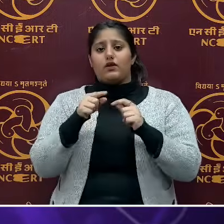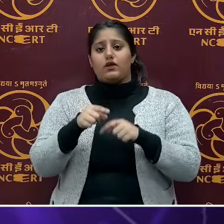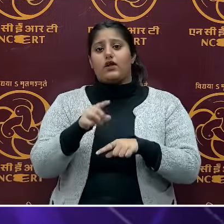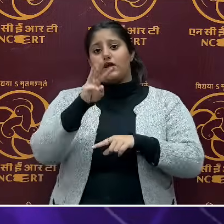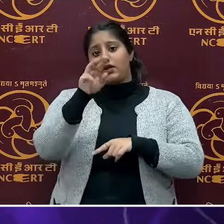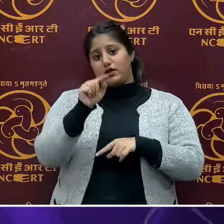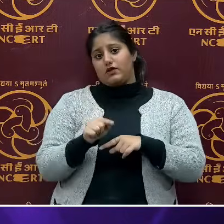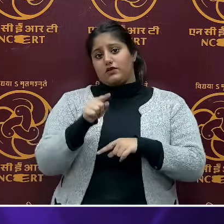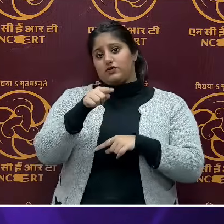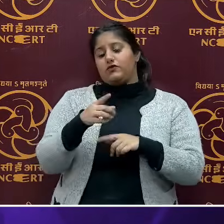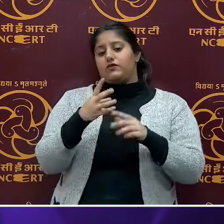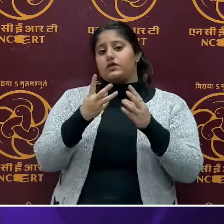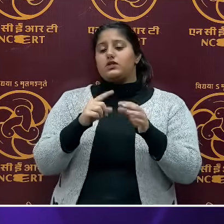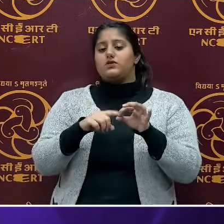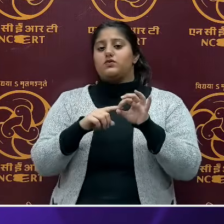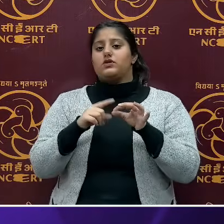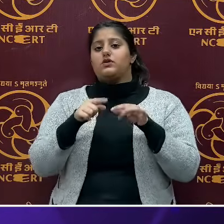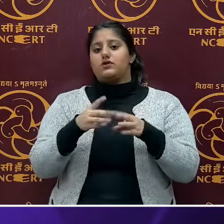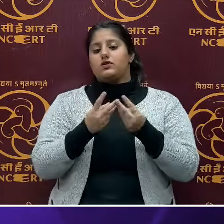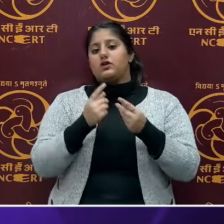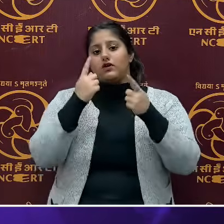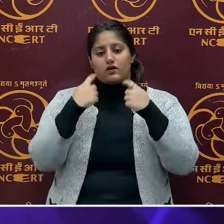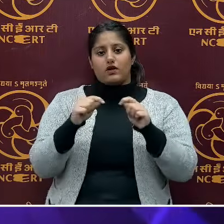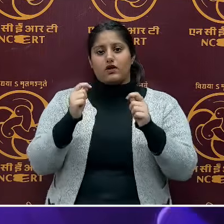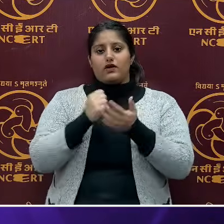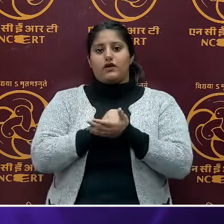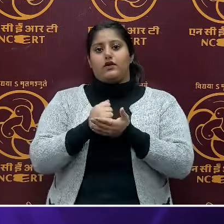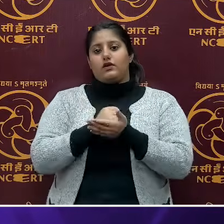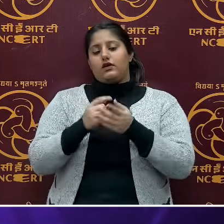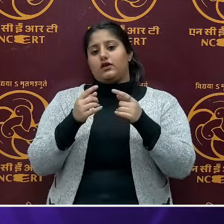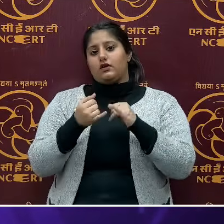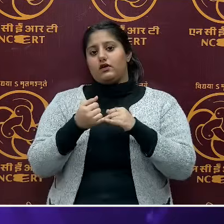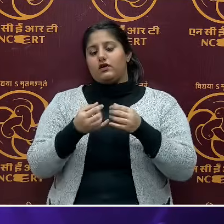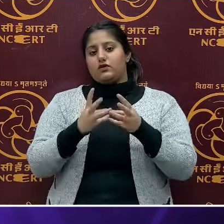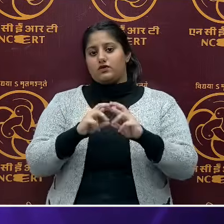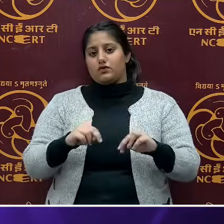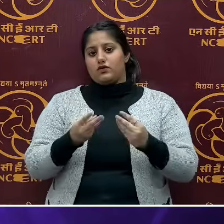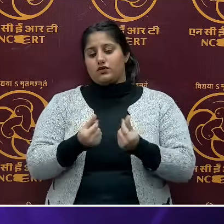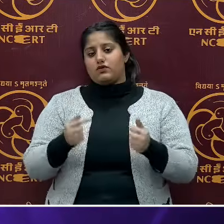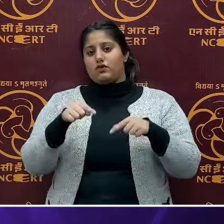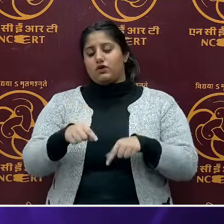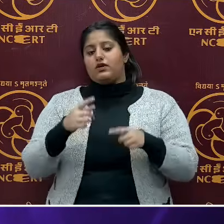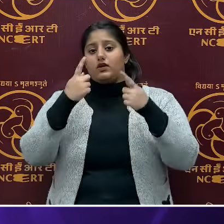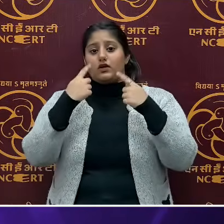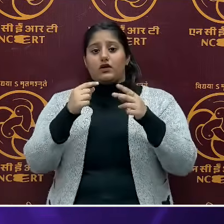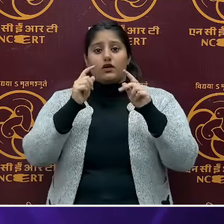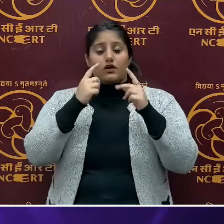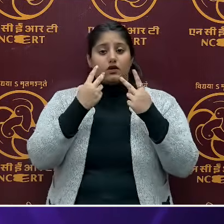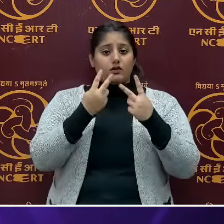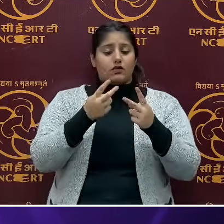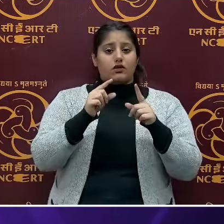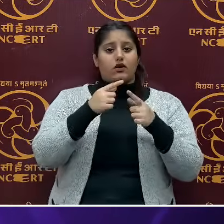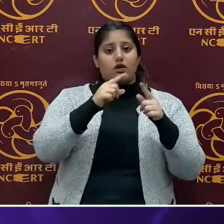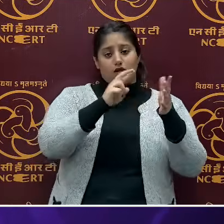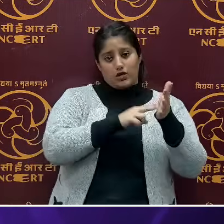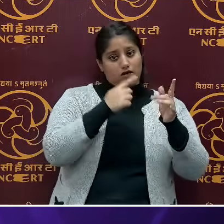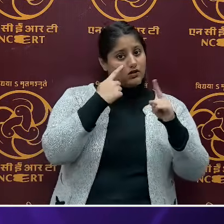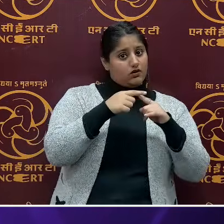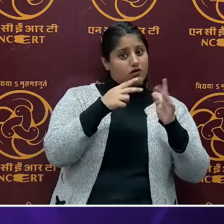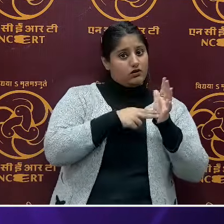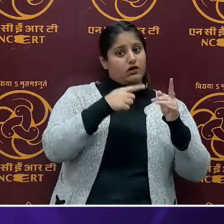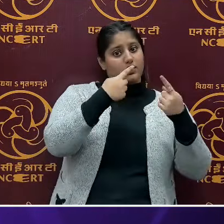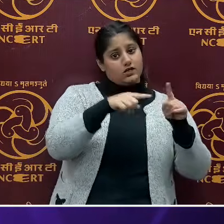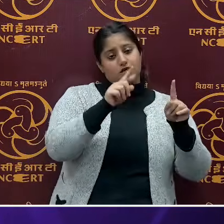ratio in this question. Just try to solve this question and try to find it out whether Nitin was correct or